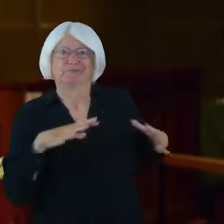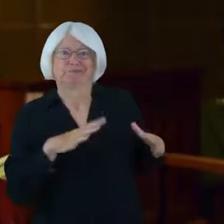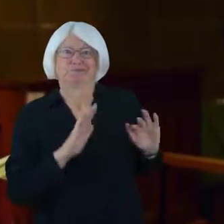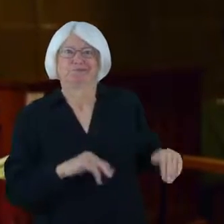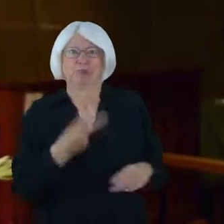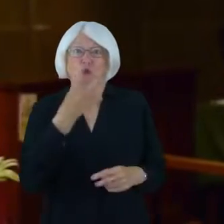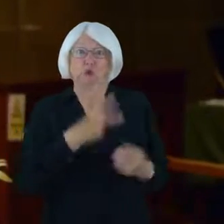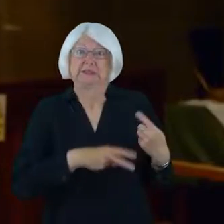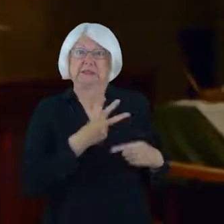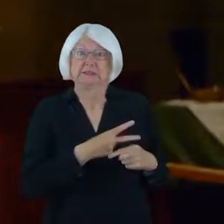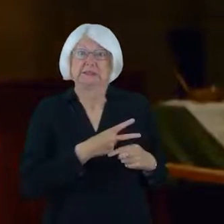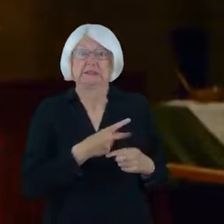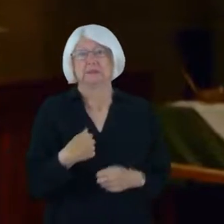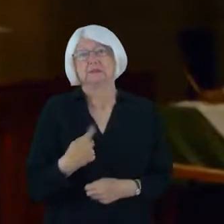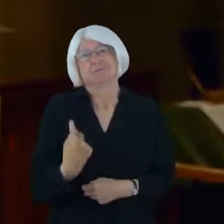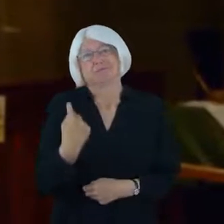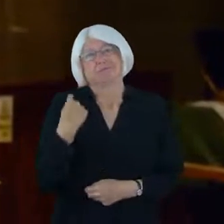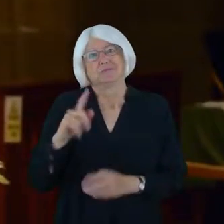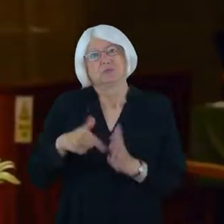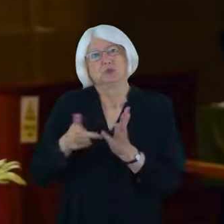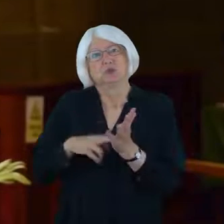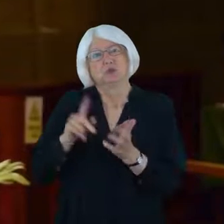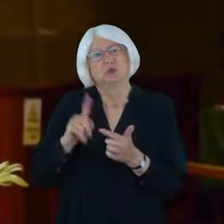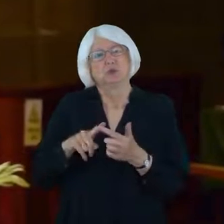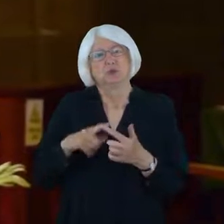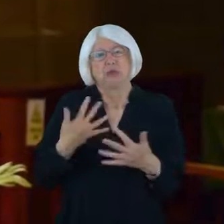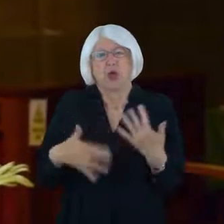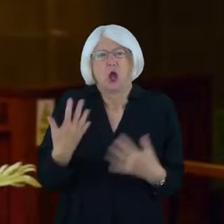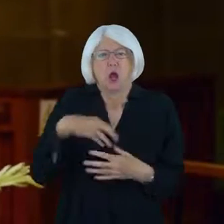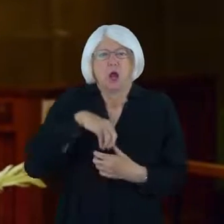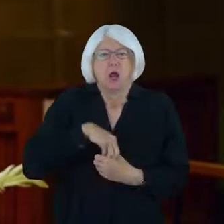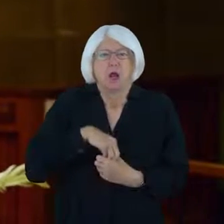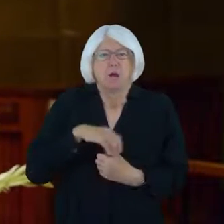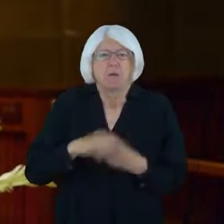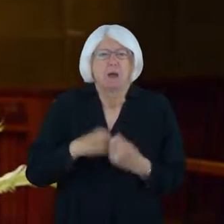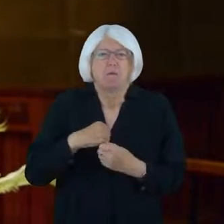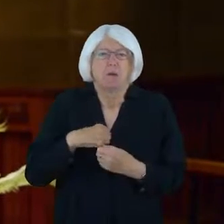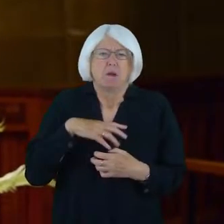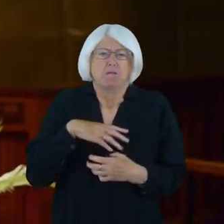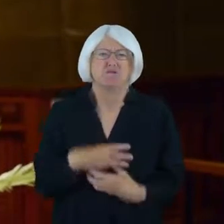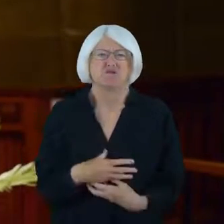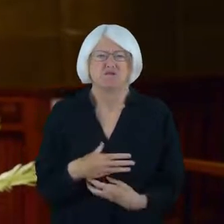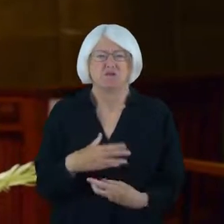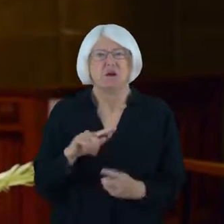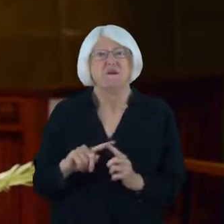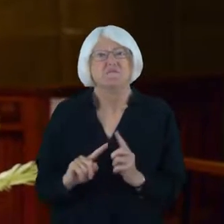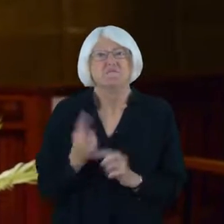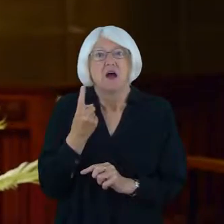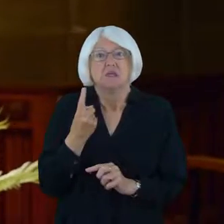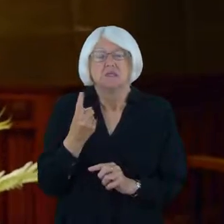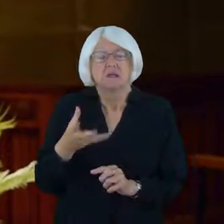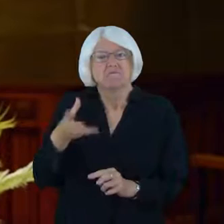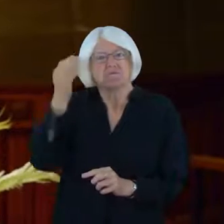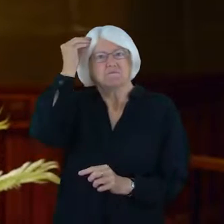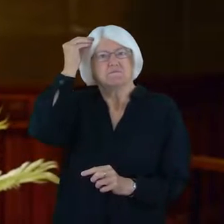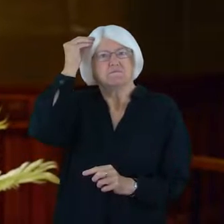In June, my legs gave out under the weight of that hurt. I had my first series of flashbacks.